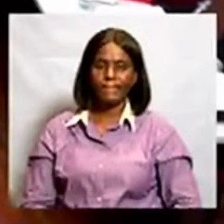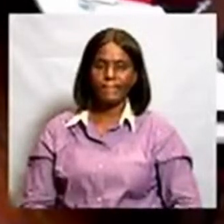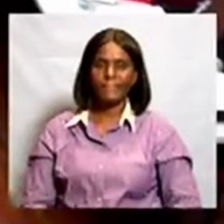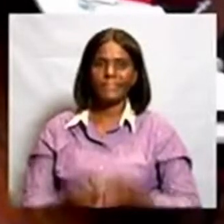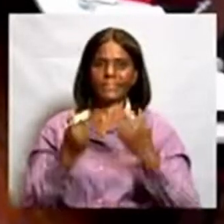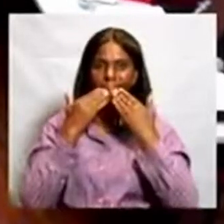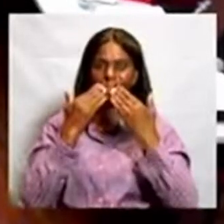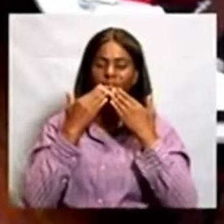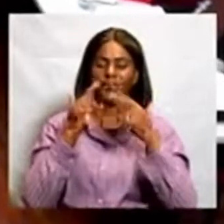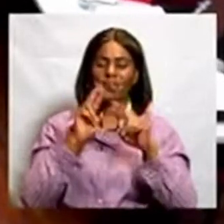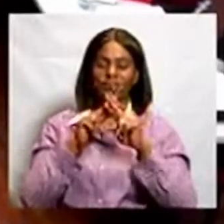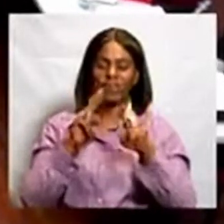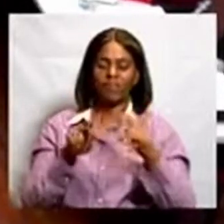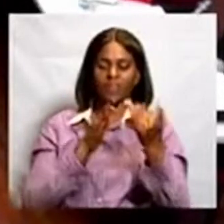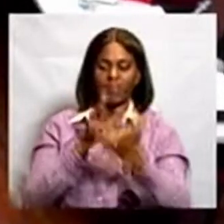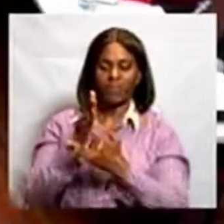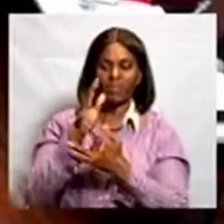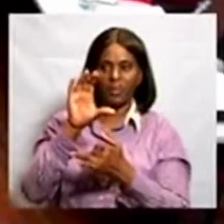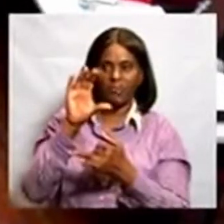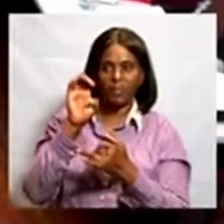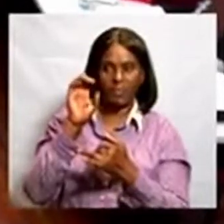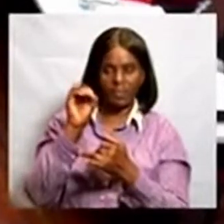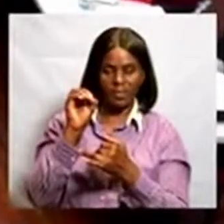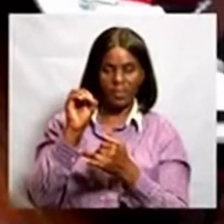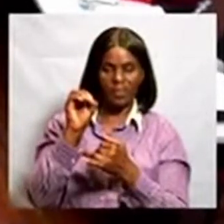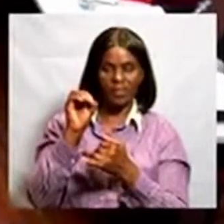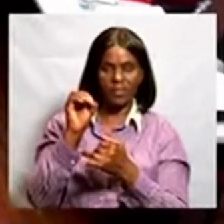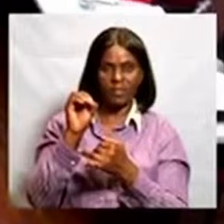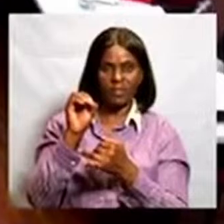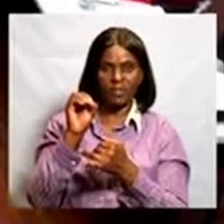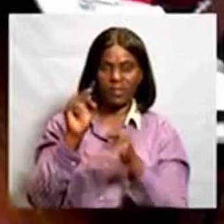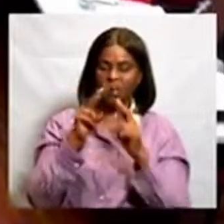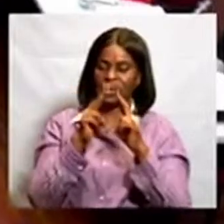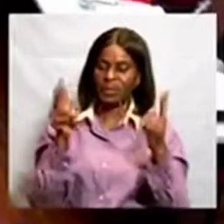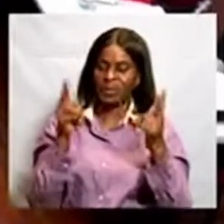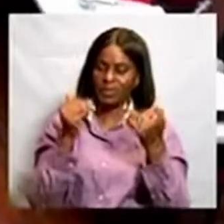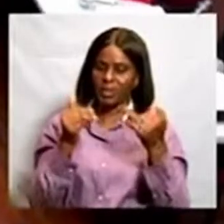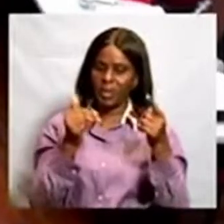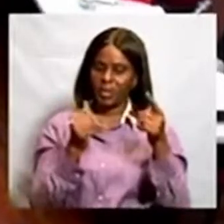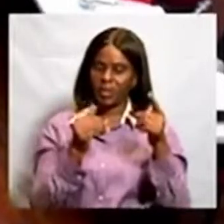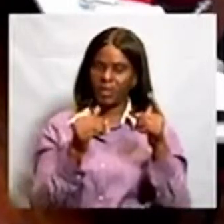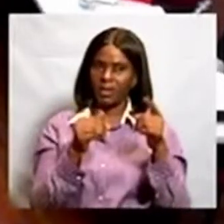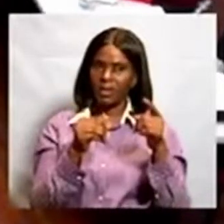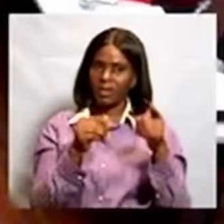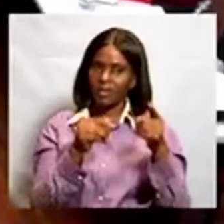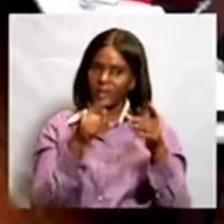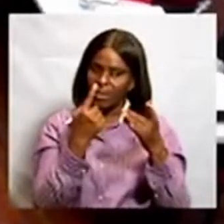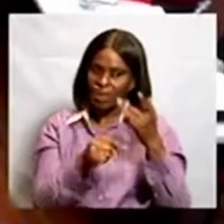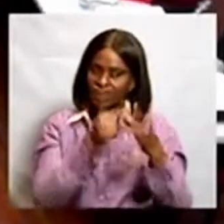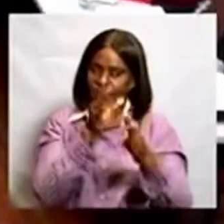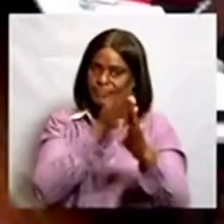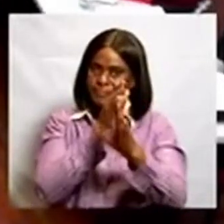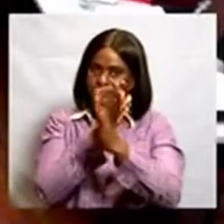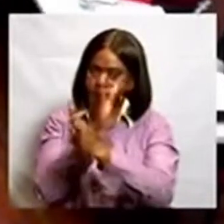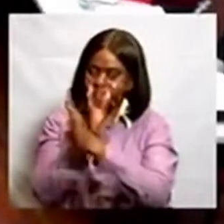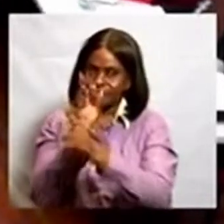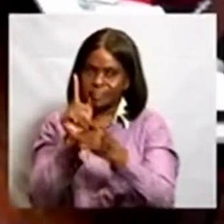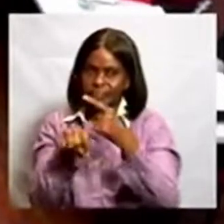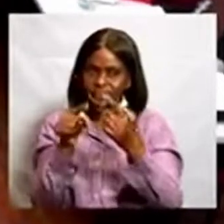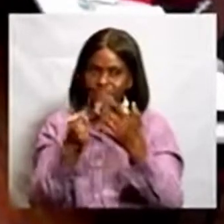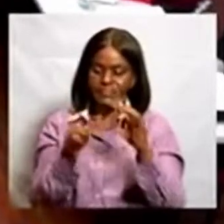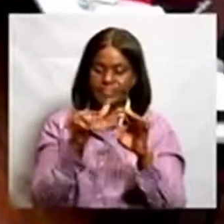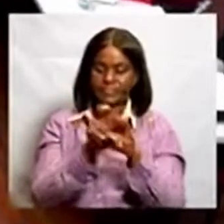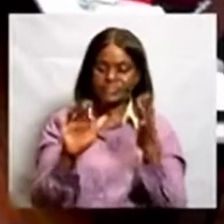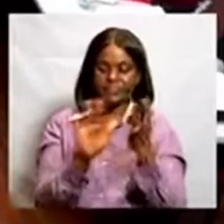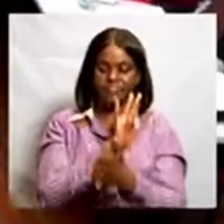Thank you, Chair. Through the CEO. So the provision that was referred to on